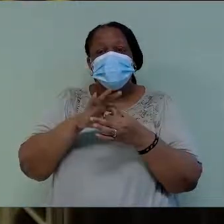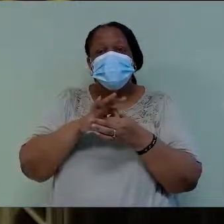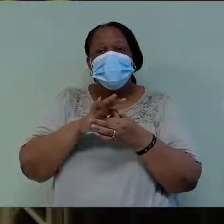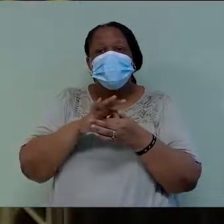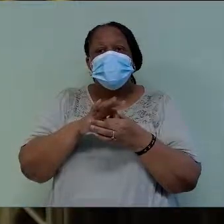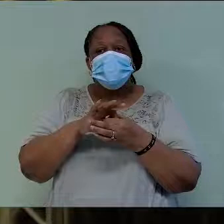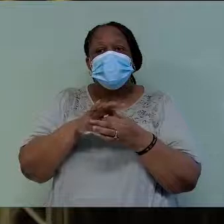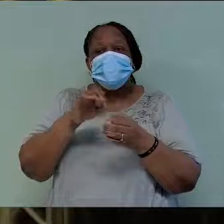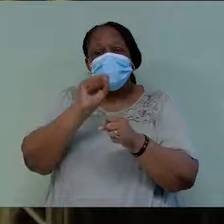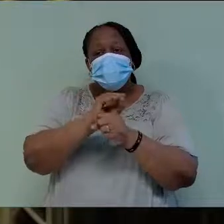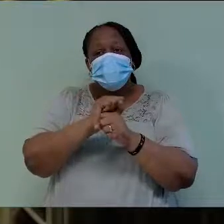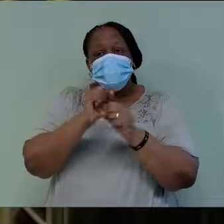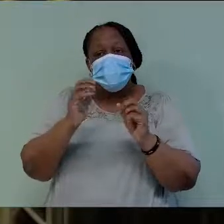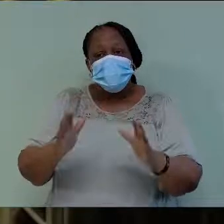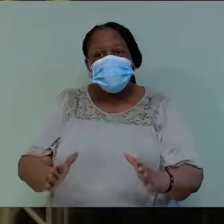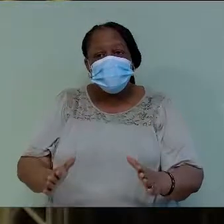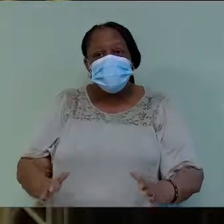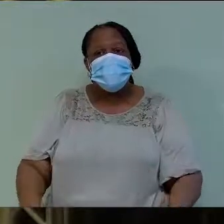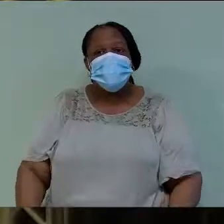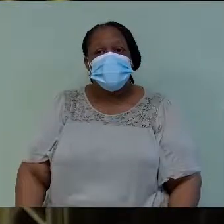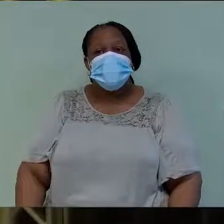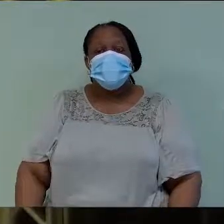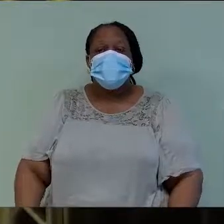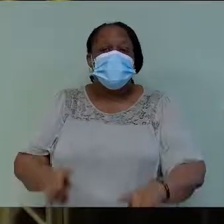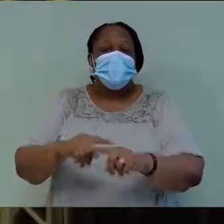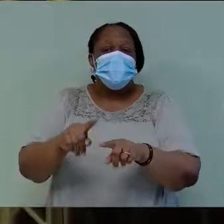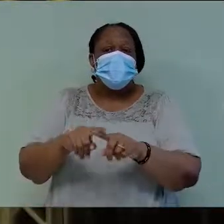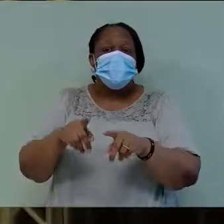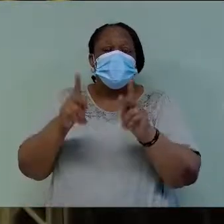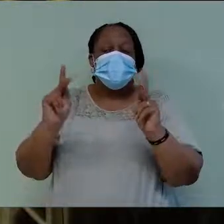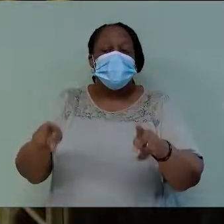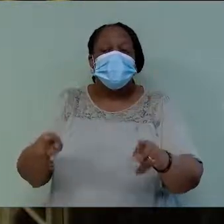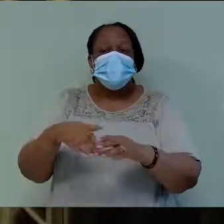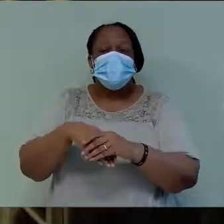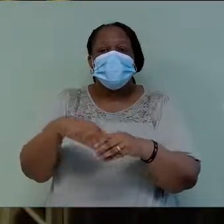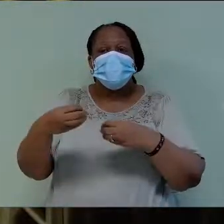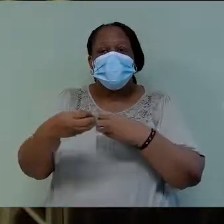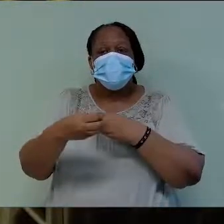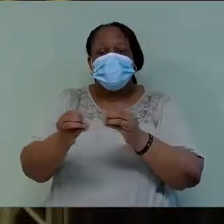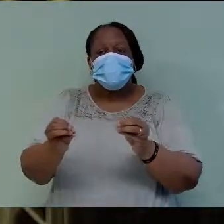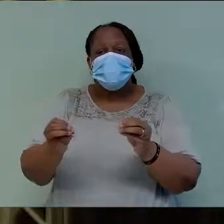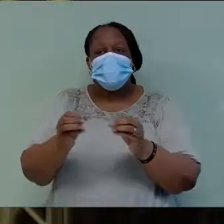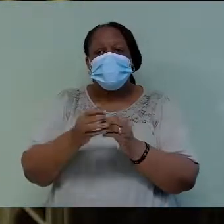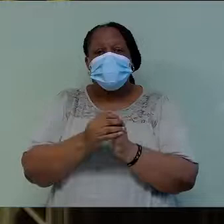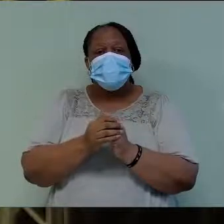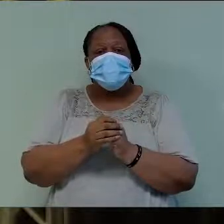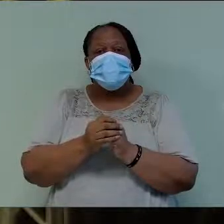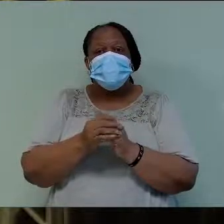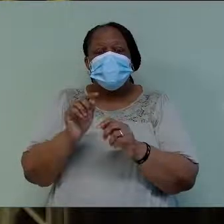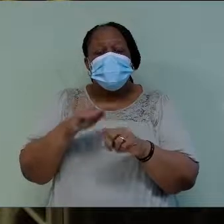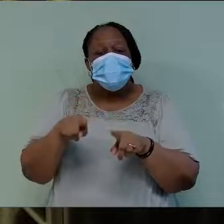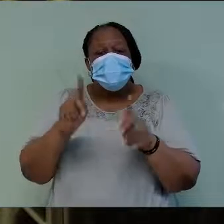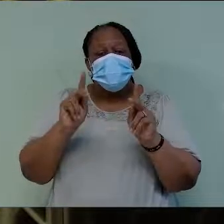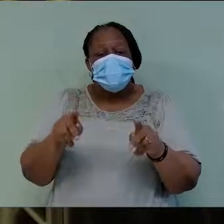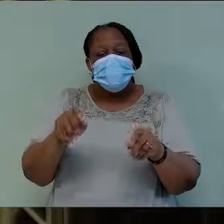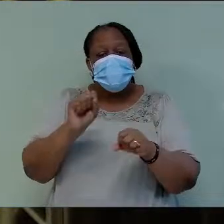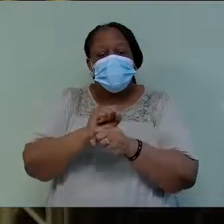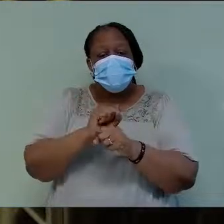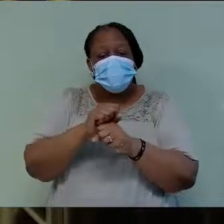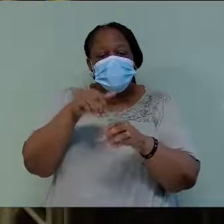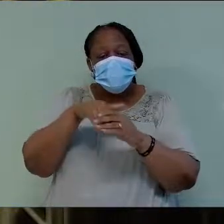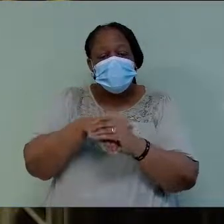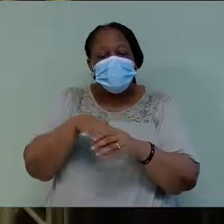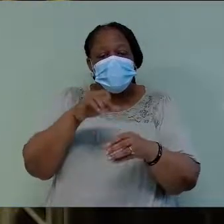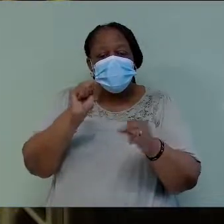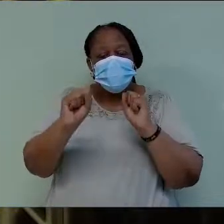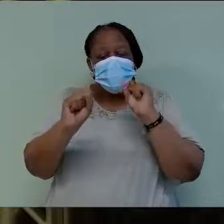Amory, our Permanent Secretary, Ms. Sharon Rattan, Mr. Maynard and the staff at Social Security, Mr. Gary Leibert,